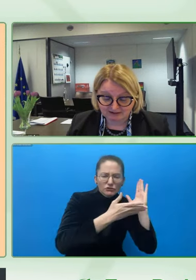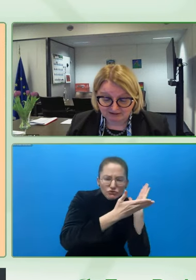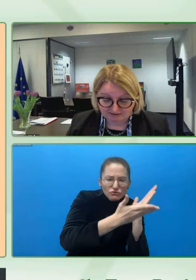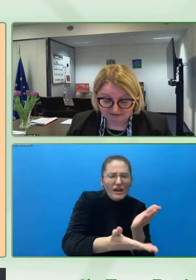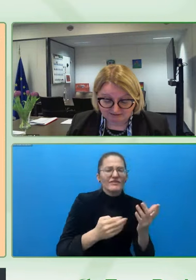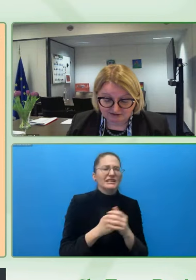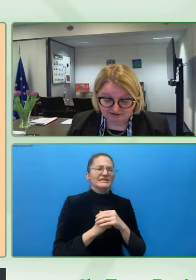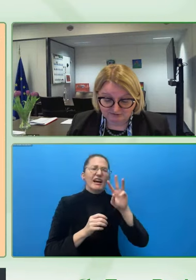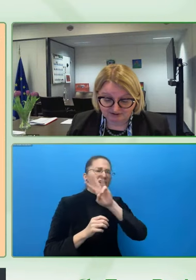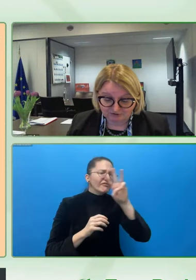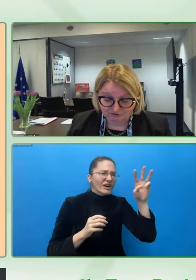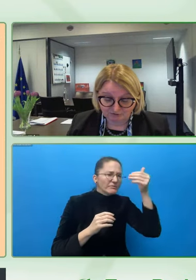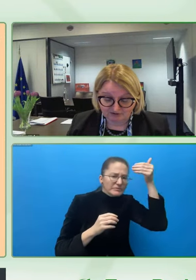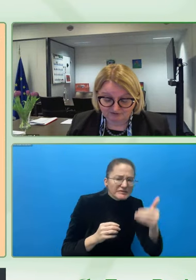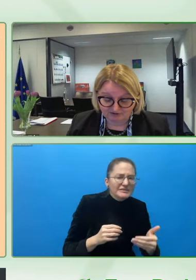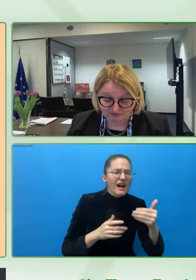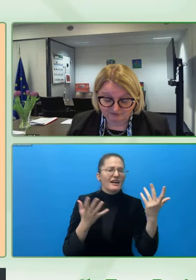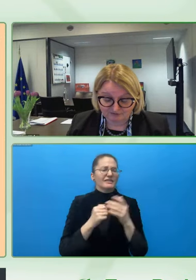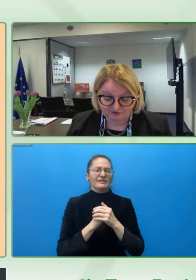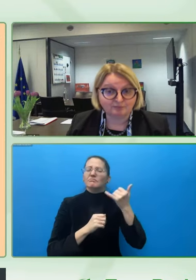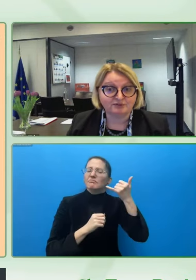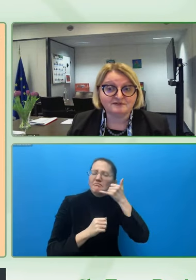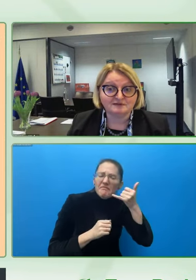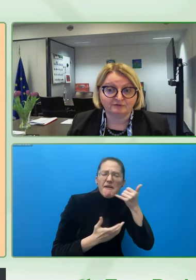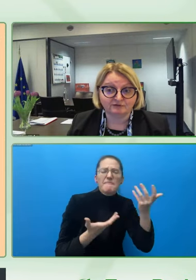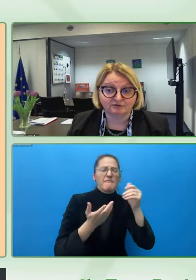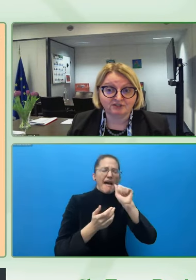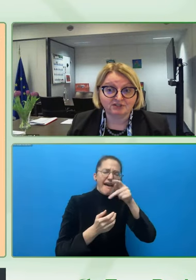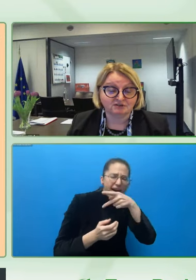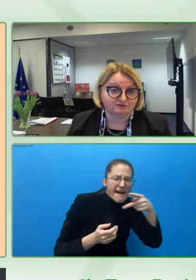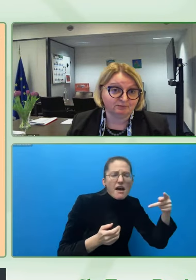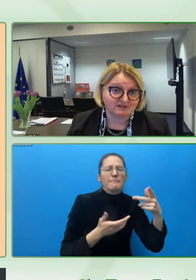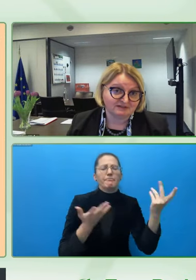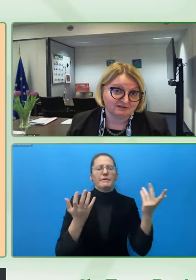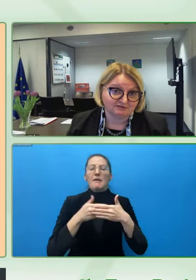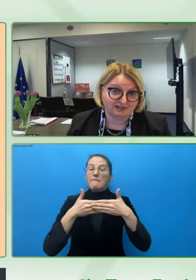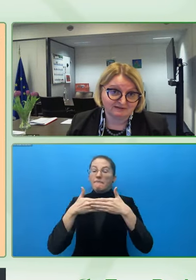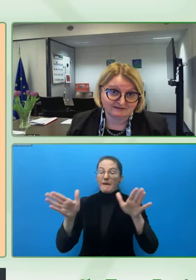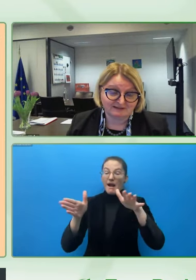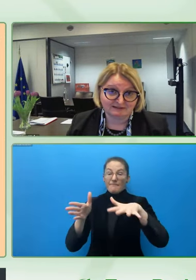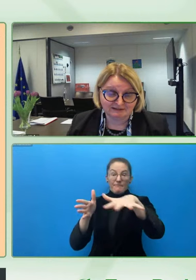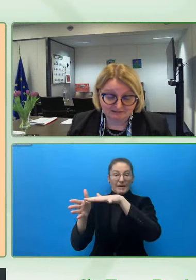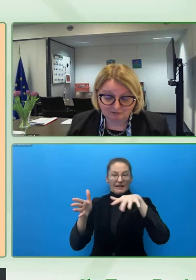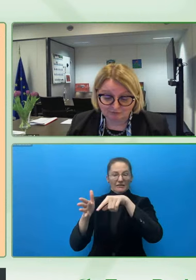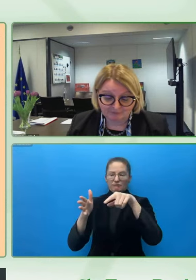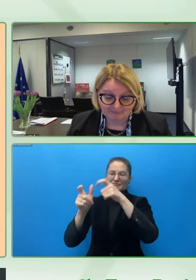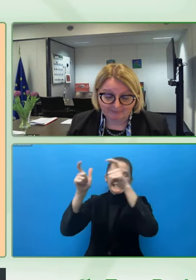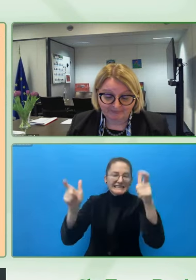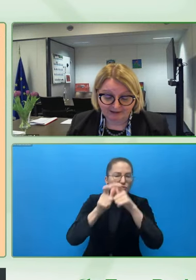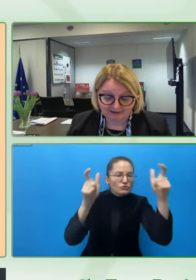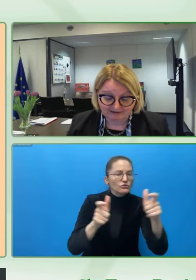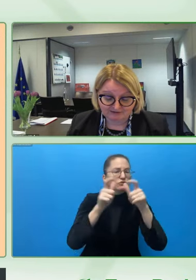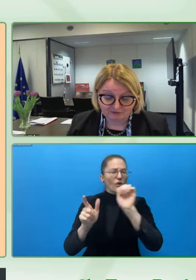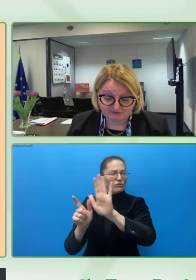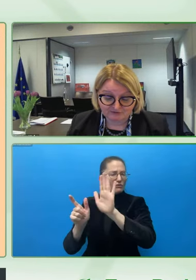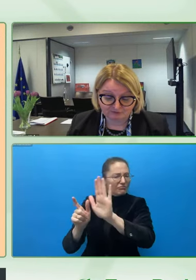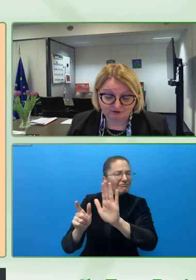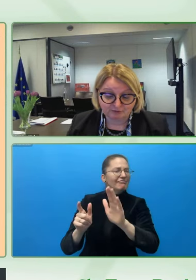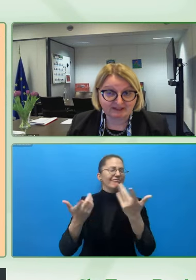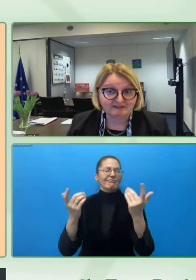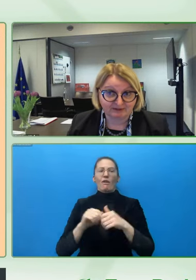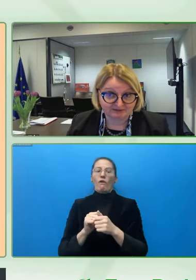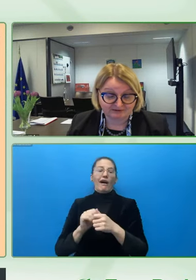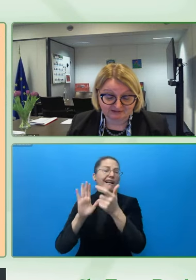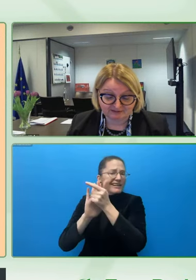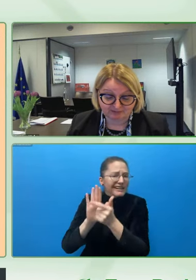And just to let you know that we are also in the process of the revision of the passenger rights in the EU. And also, we